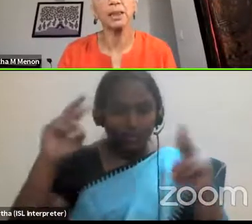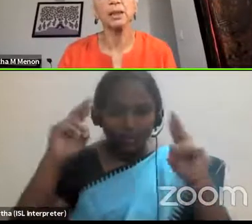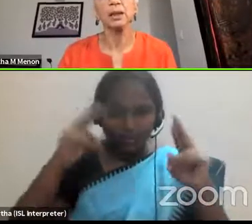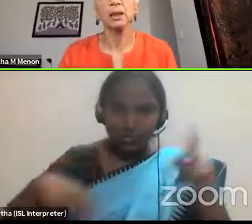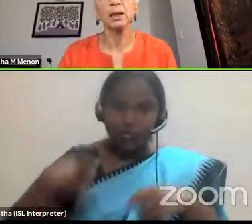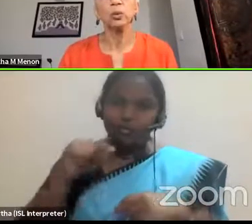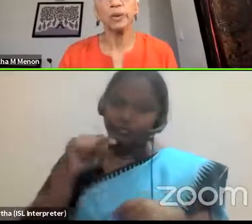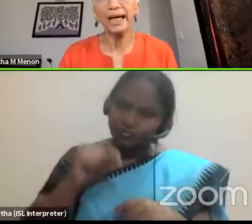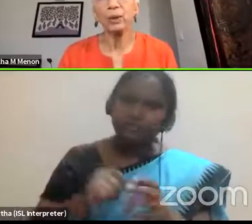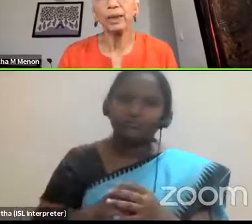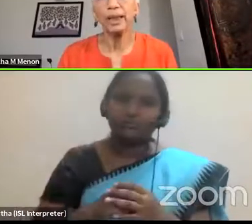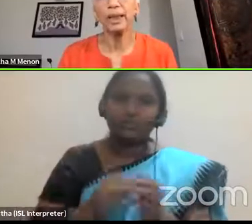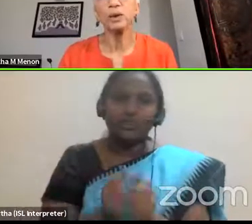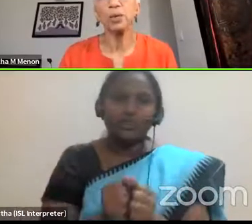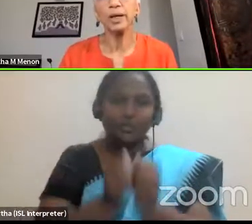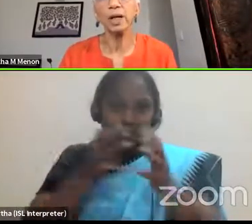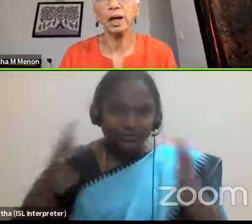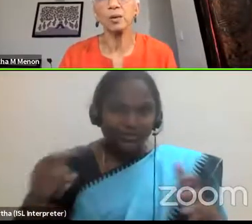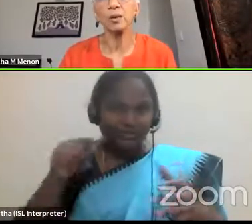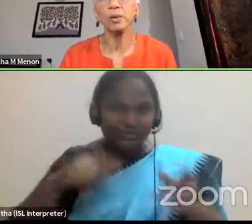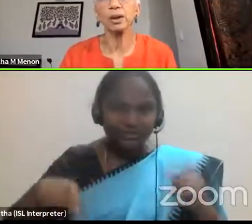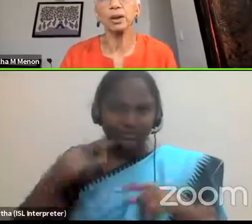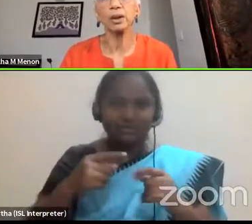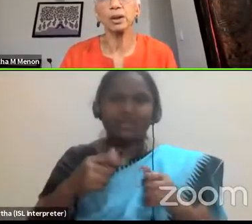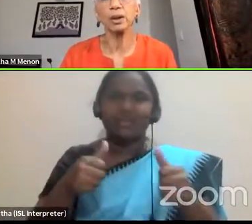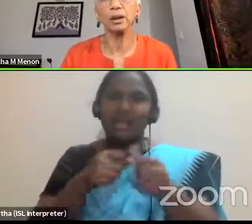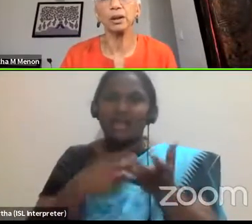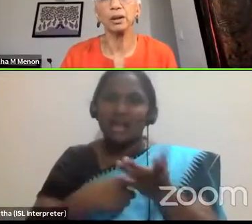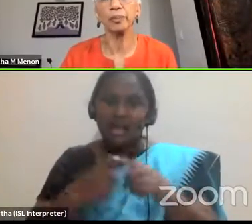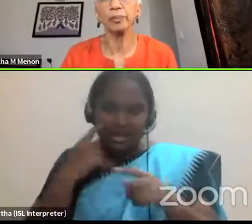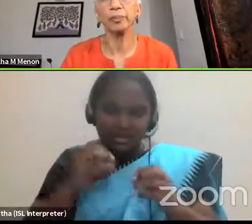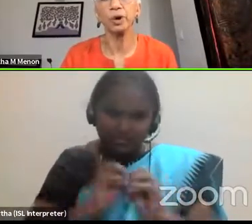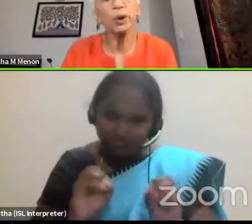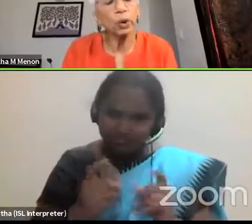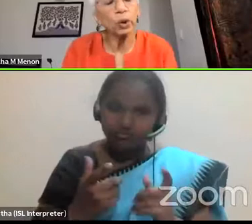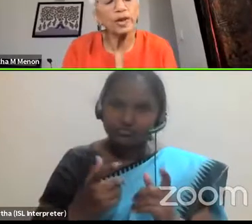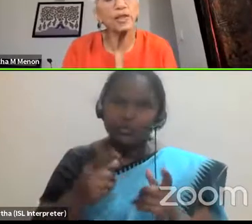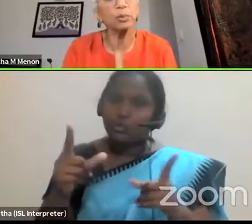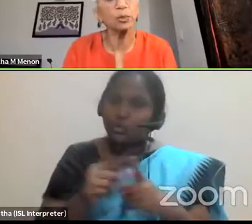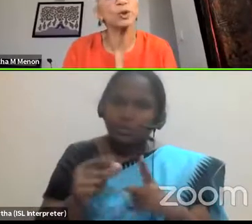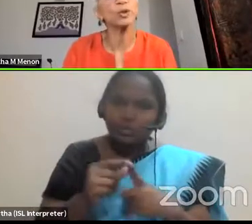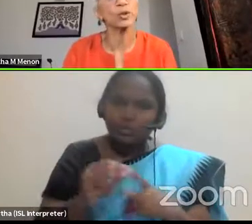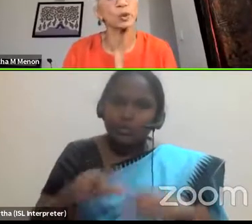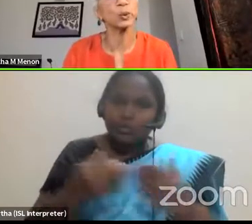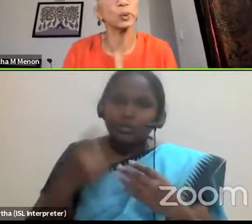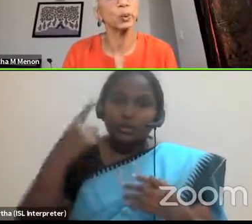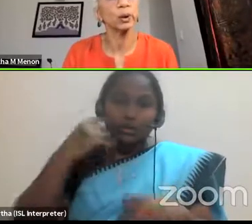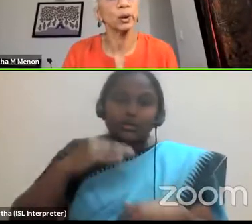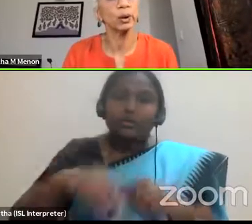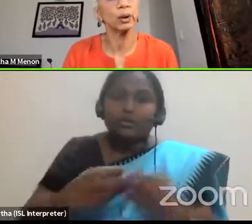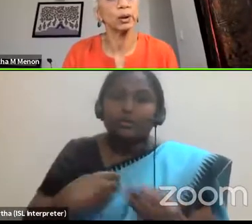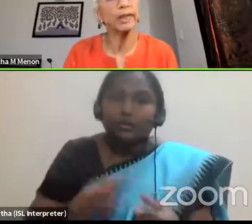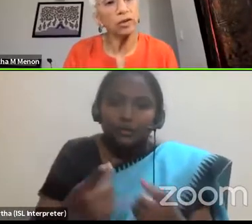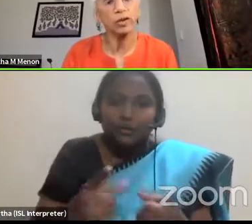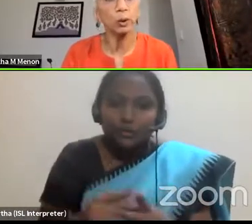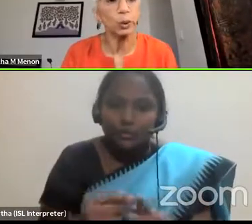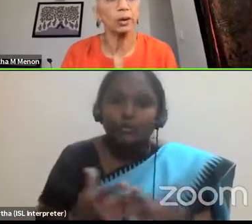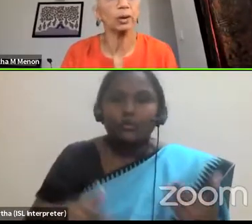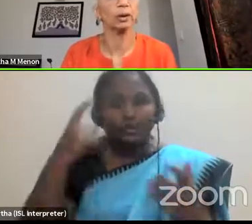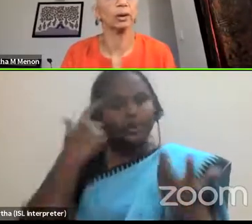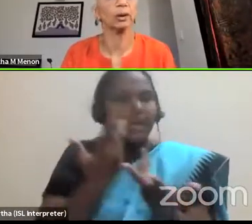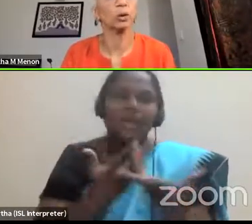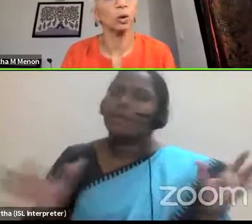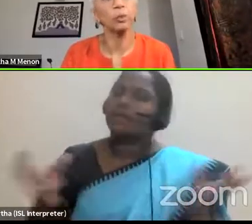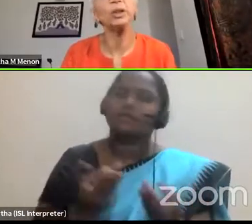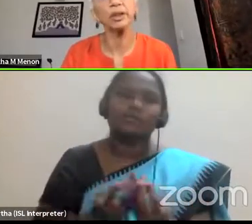that without that, we're not going to be doing holistic approaches to any